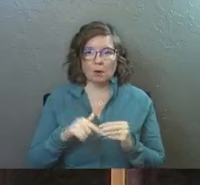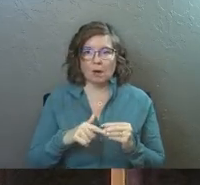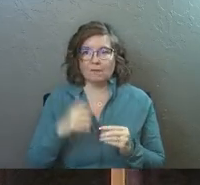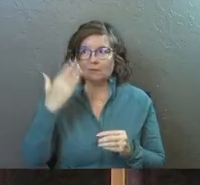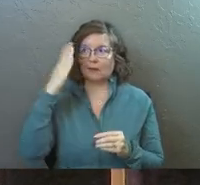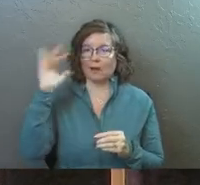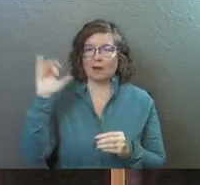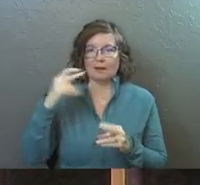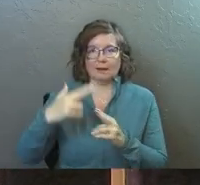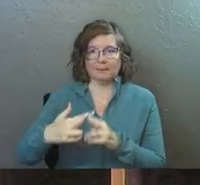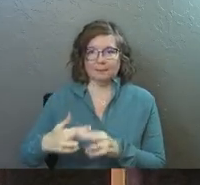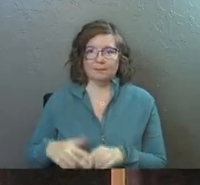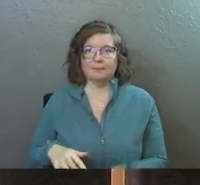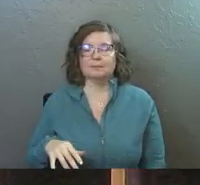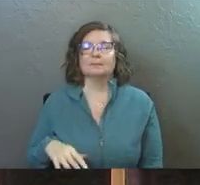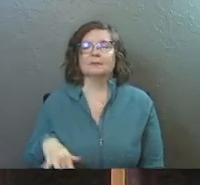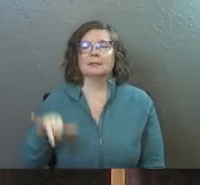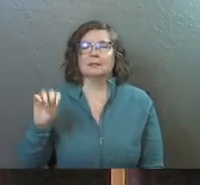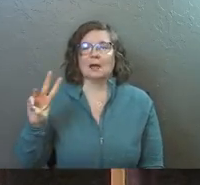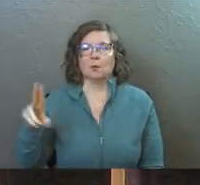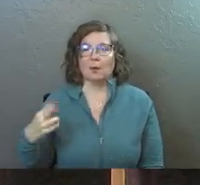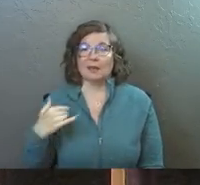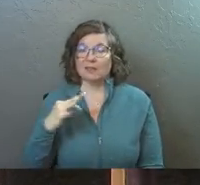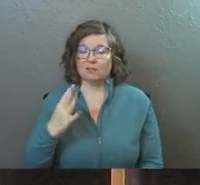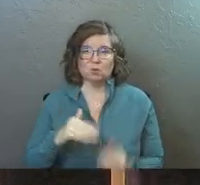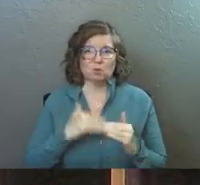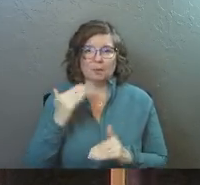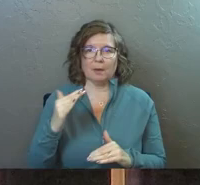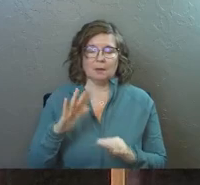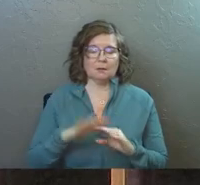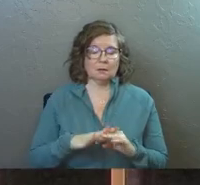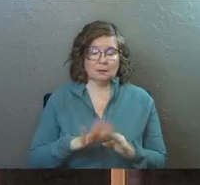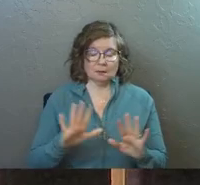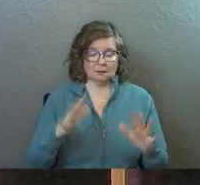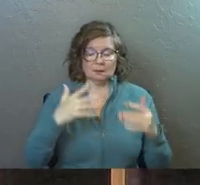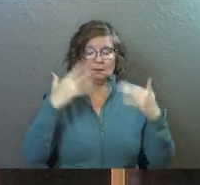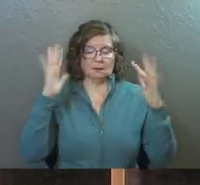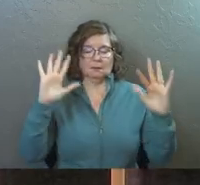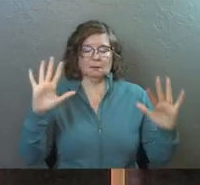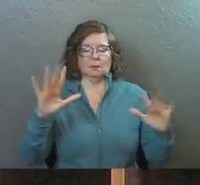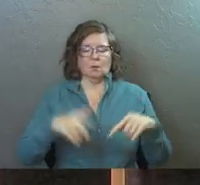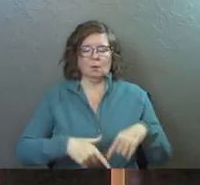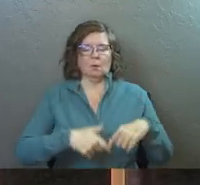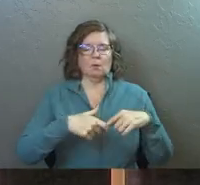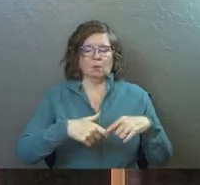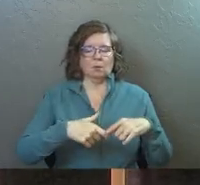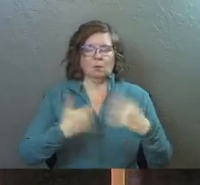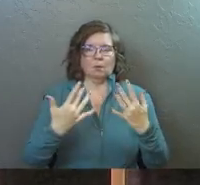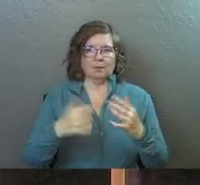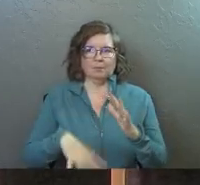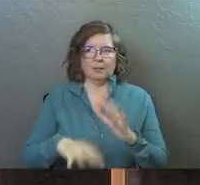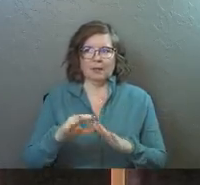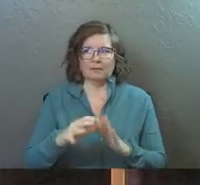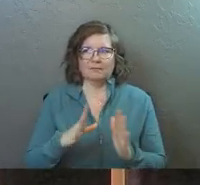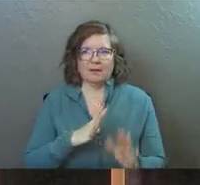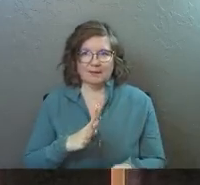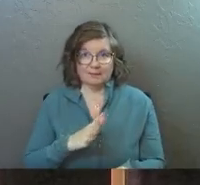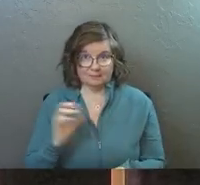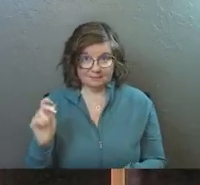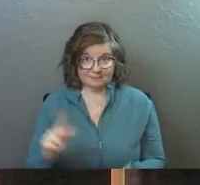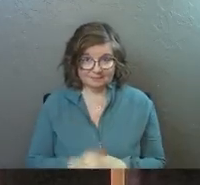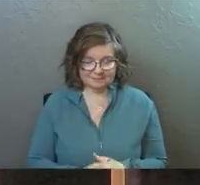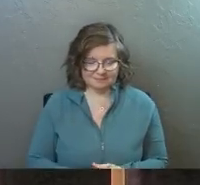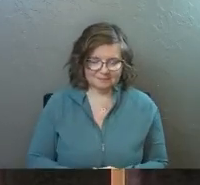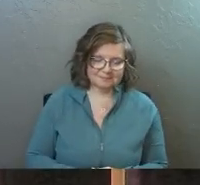the divine name, Yahweh. If it's too much, just surf on your phone, and we'll pick you back up in a couple minutes, and it'll be just